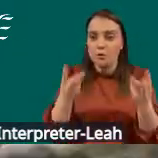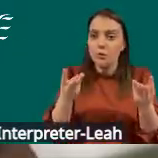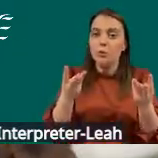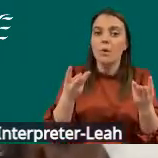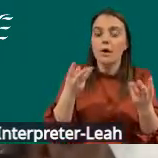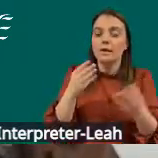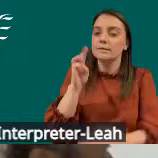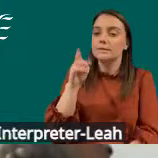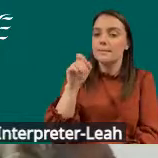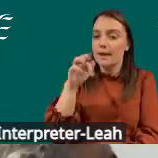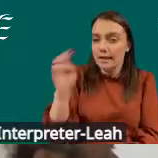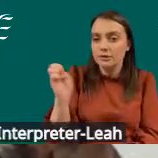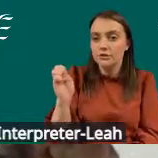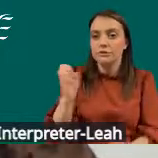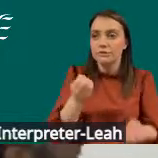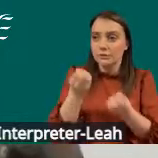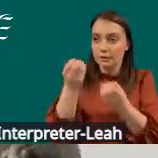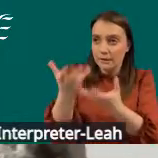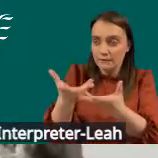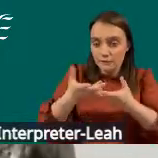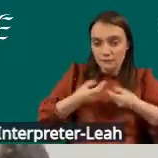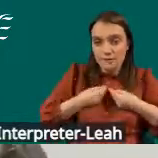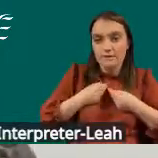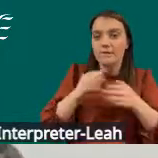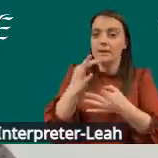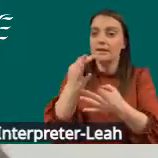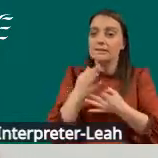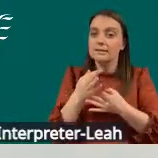give pleasure in a safe, consensual way.